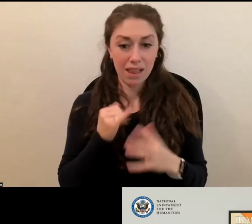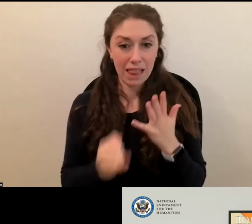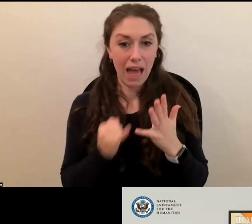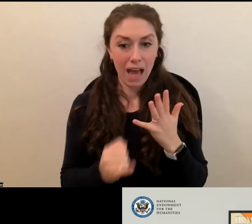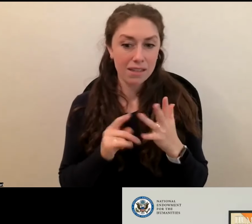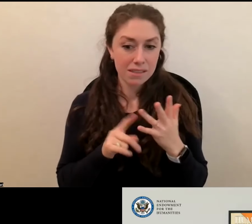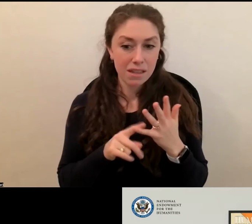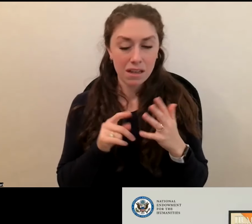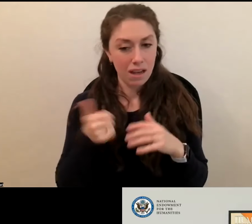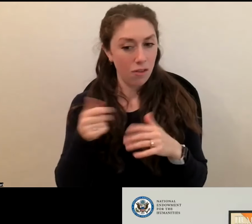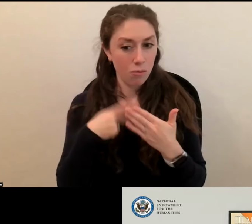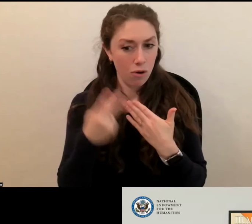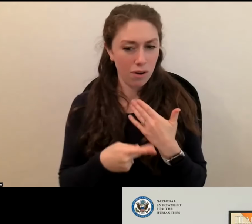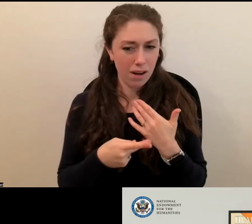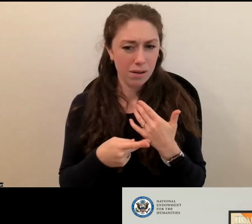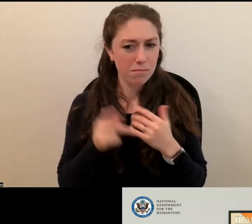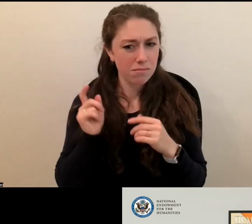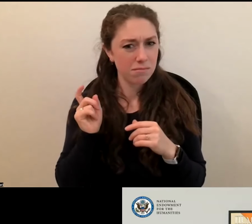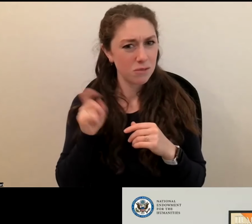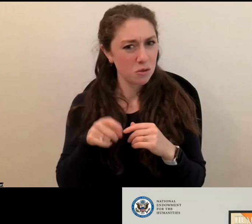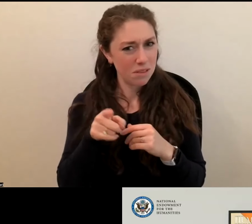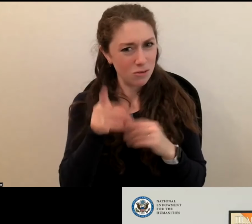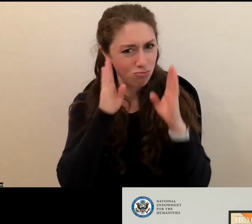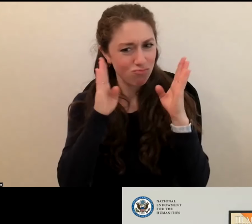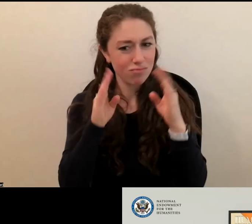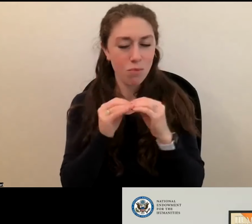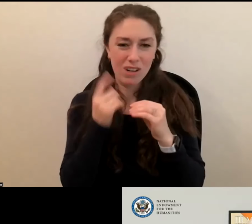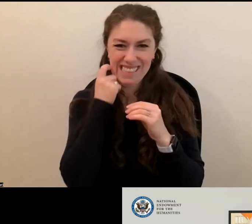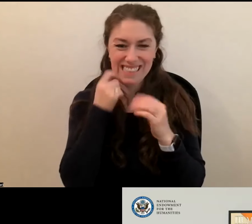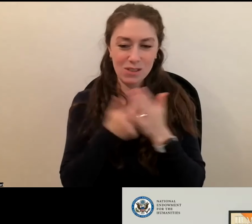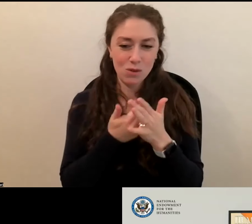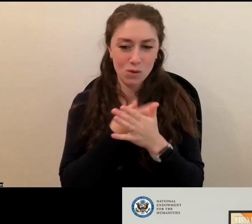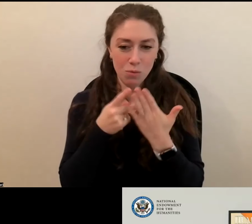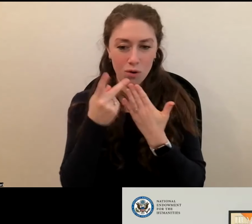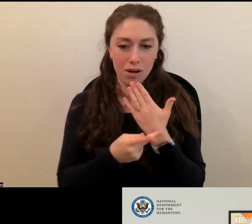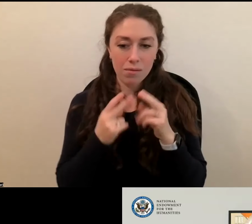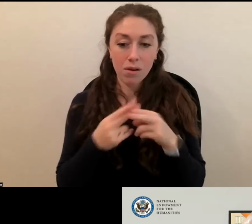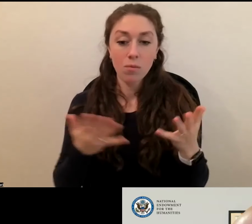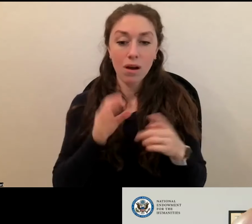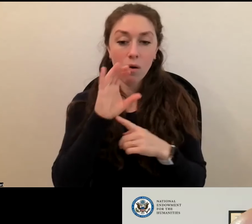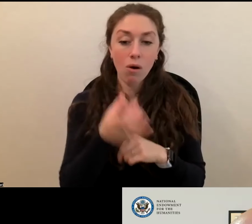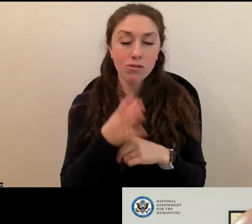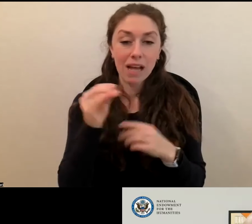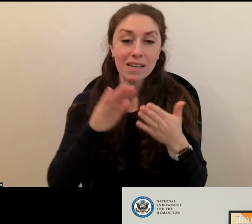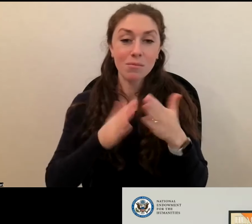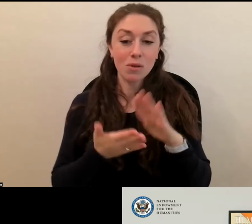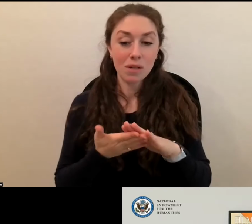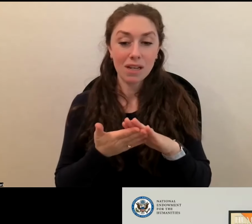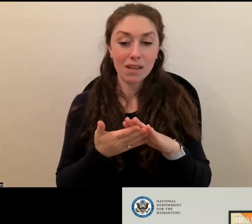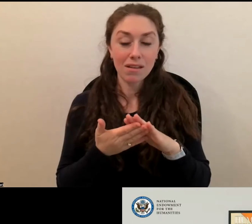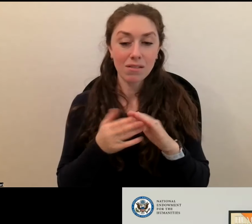that should also be on your radar. It's our newer program. It's called Cultural and Community Resilience.